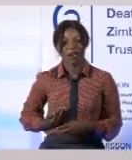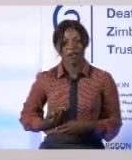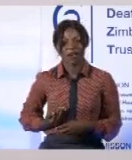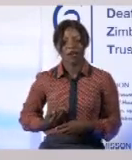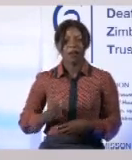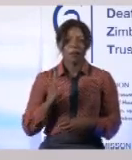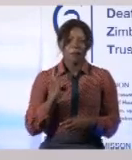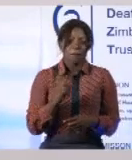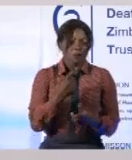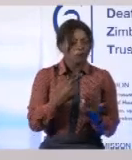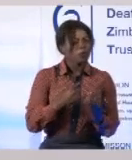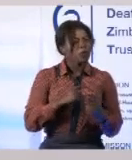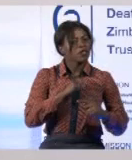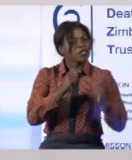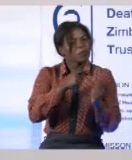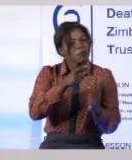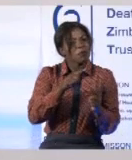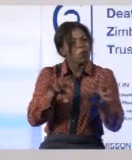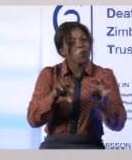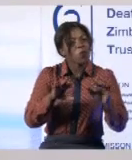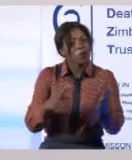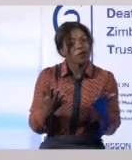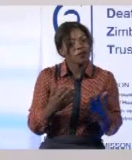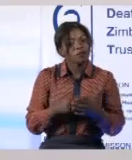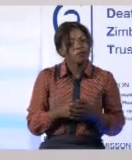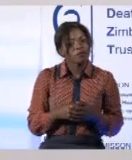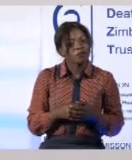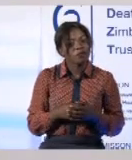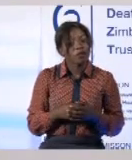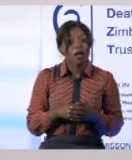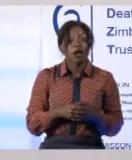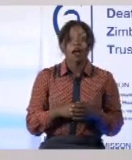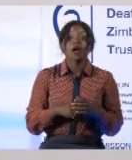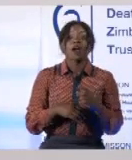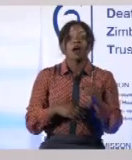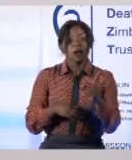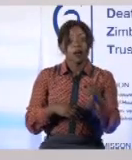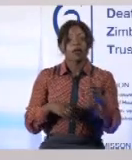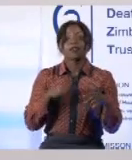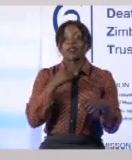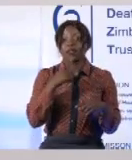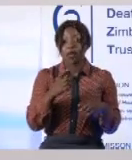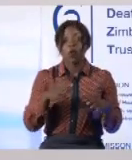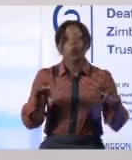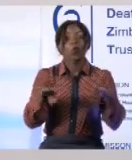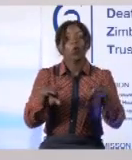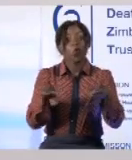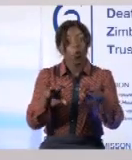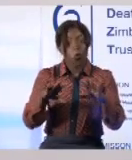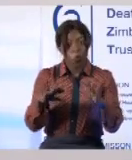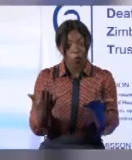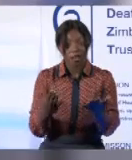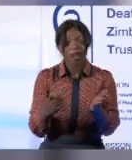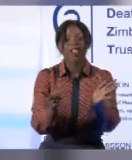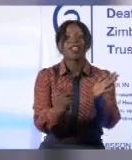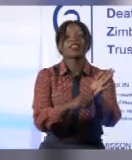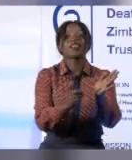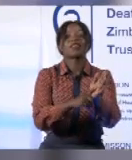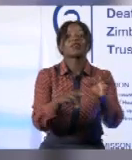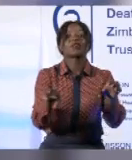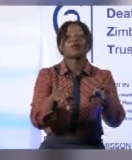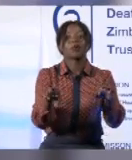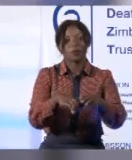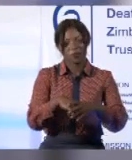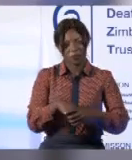living? All right. My profession is I'm a sex worker. That is your profession. Yeah. McDonald? Okay. I'm an outreach for a sex